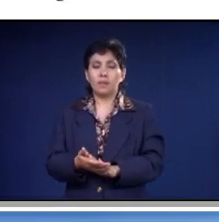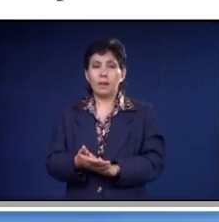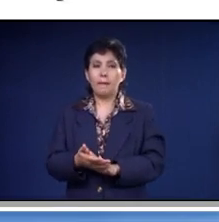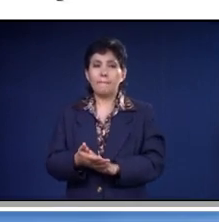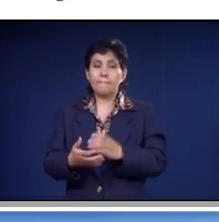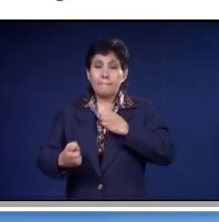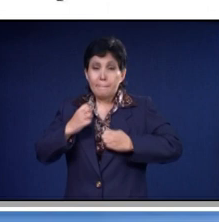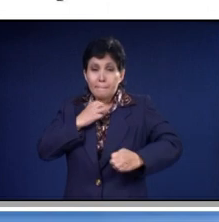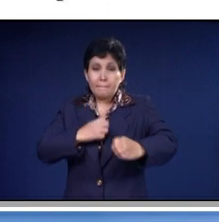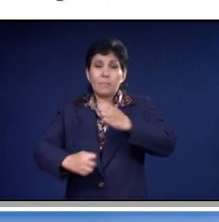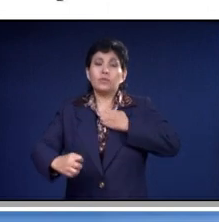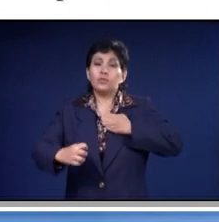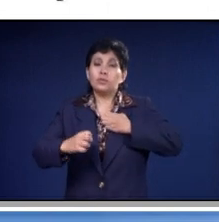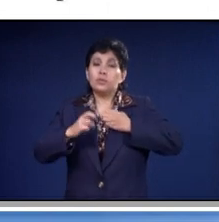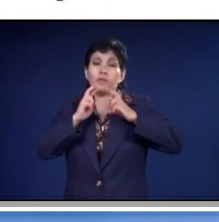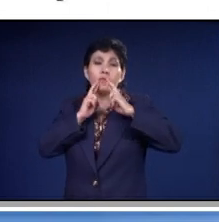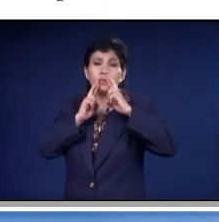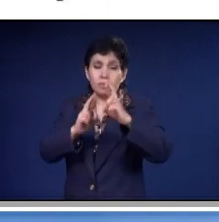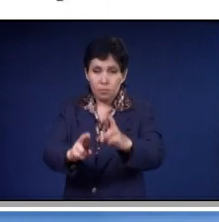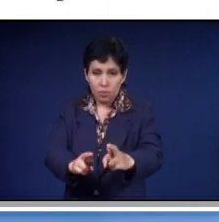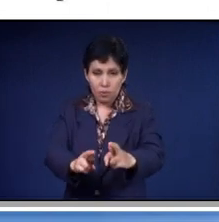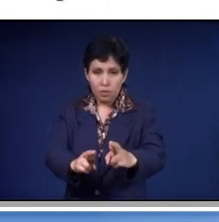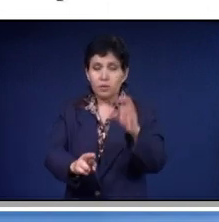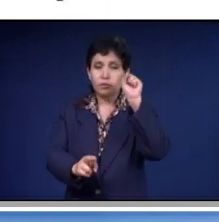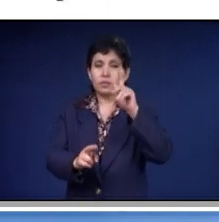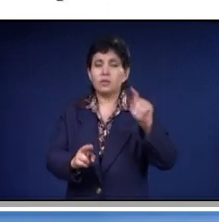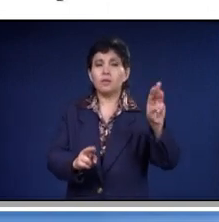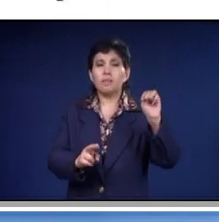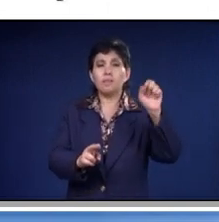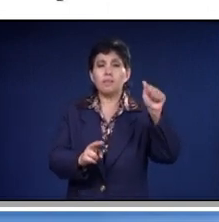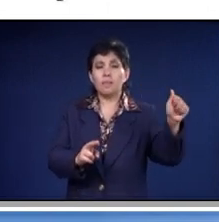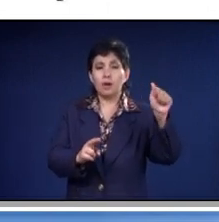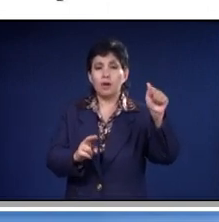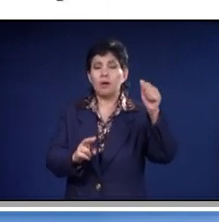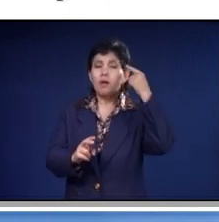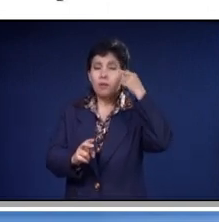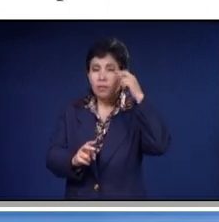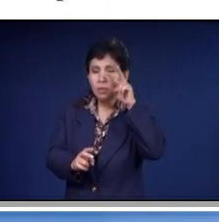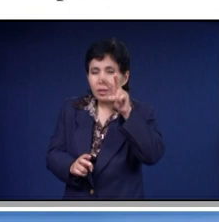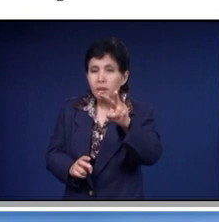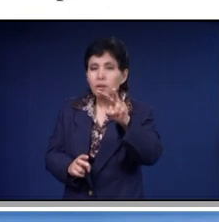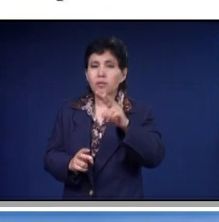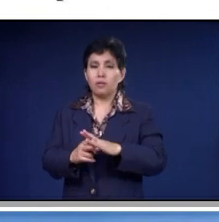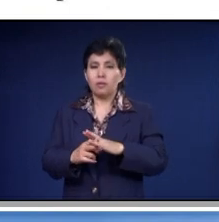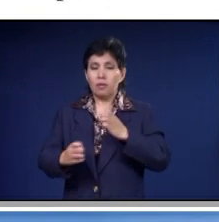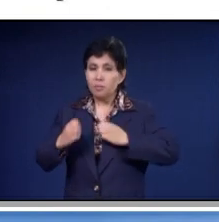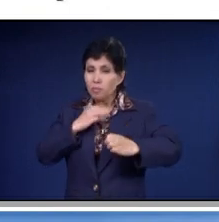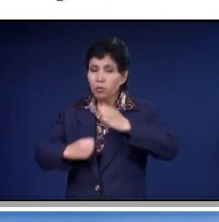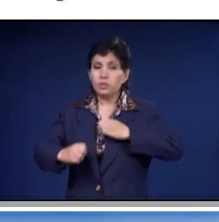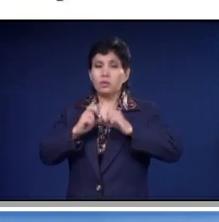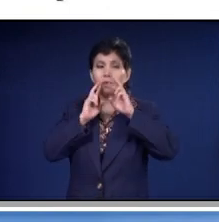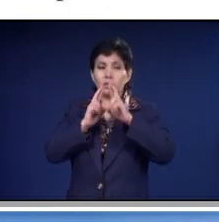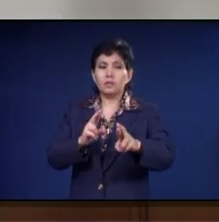Next one, emotional response. Schema-driven effect, Prime Minister, we give emotional